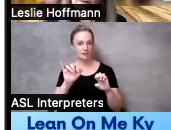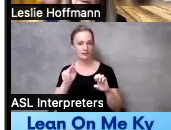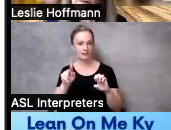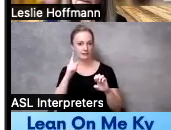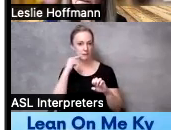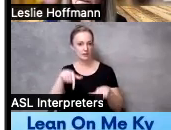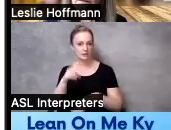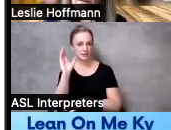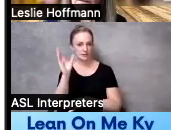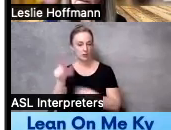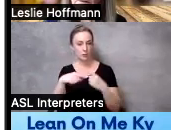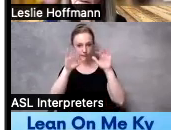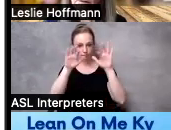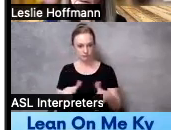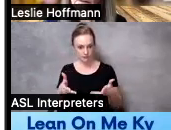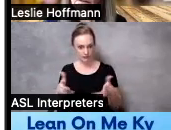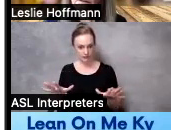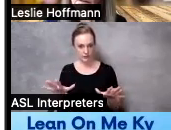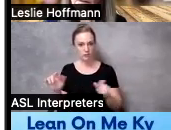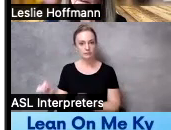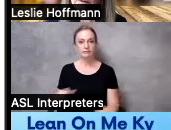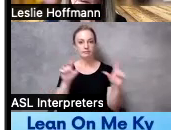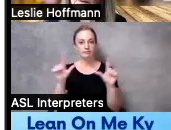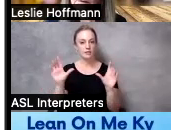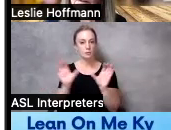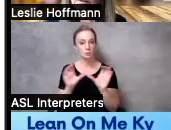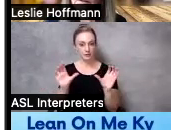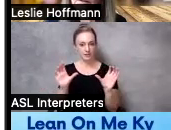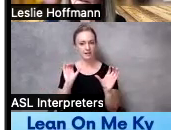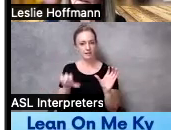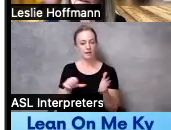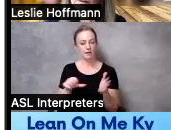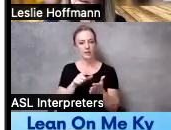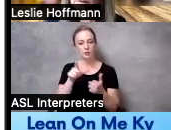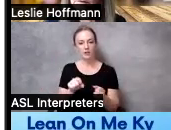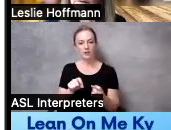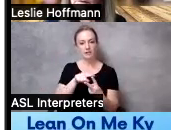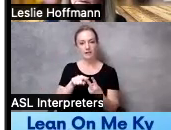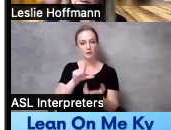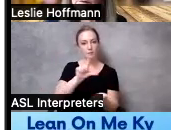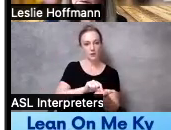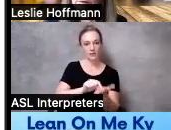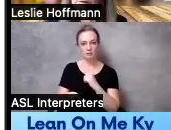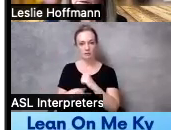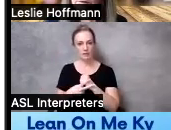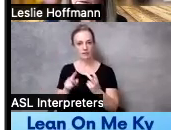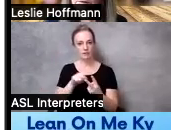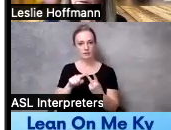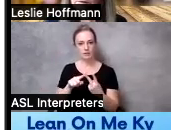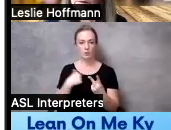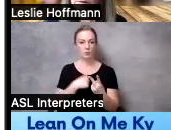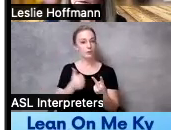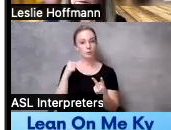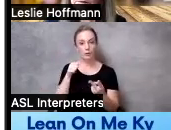session evaluation, you'll proceed to the certificate, and from that page, you can either print it or save it. We do not mail or